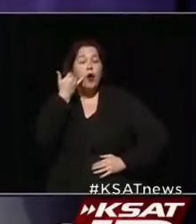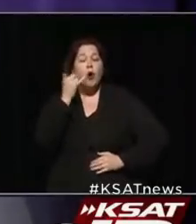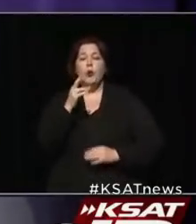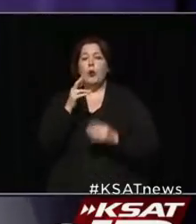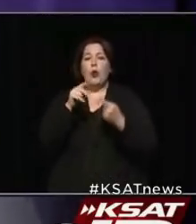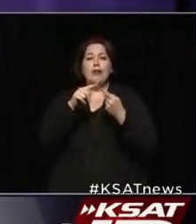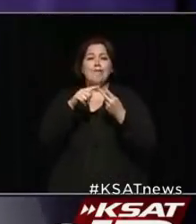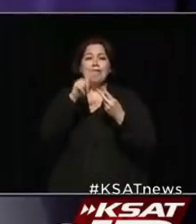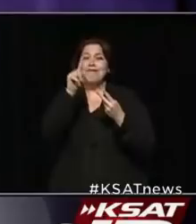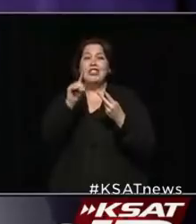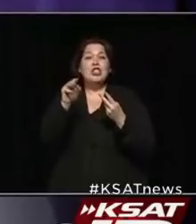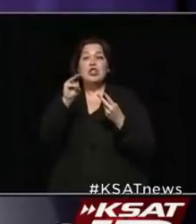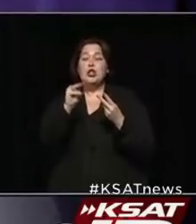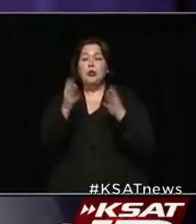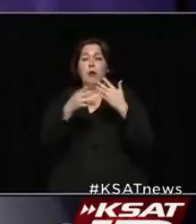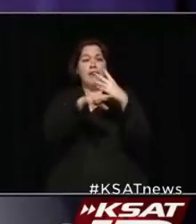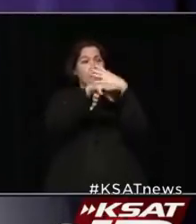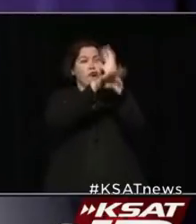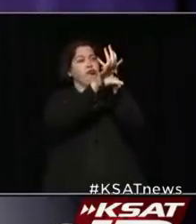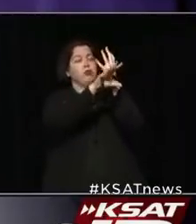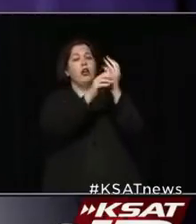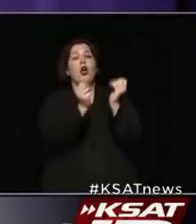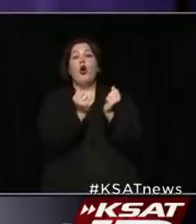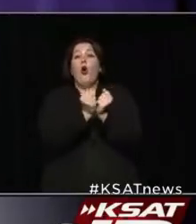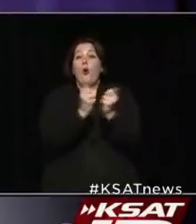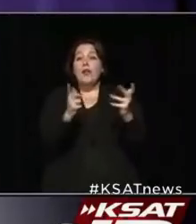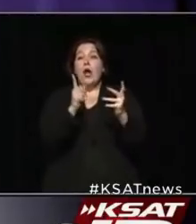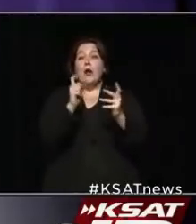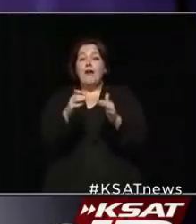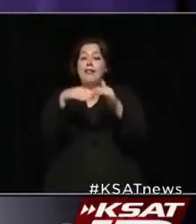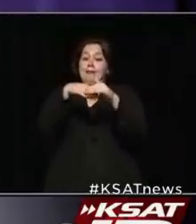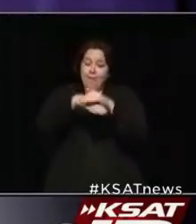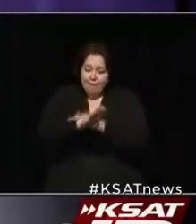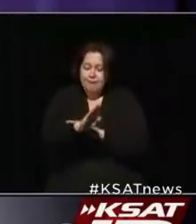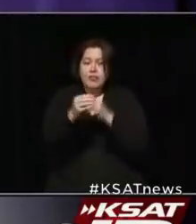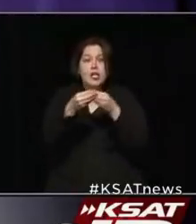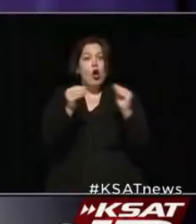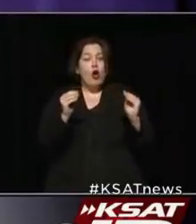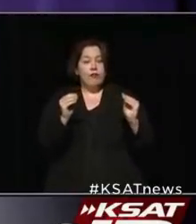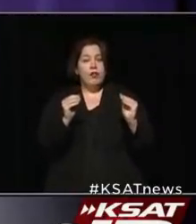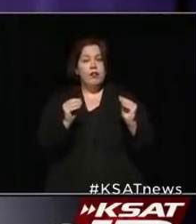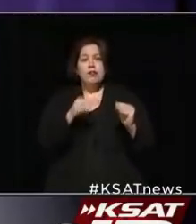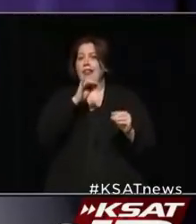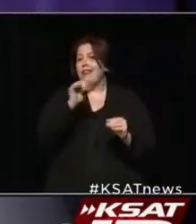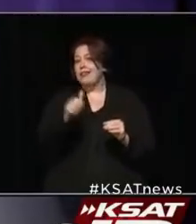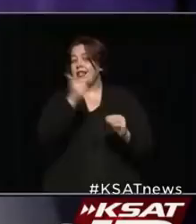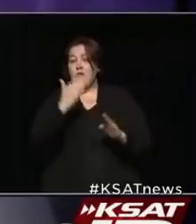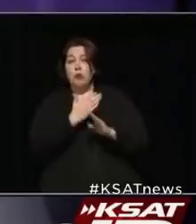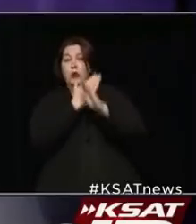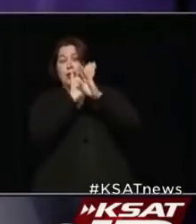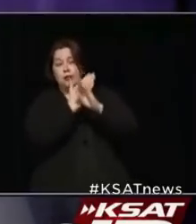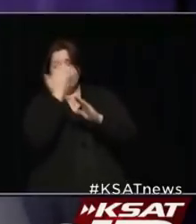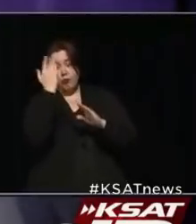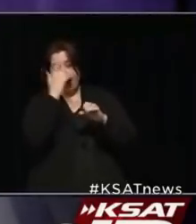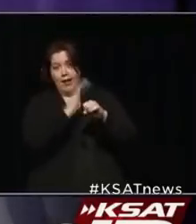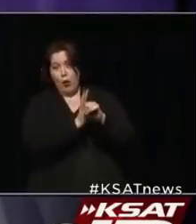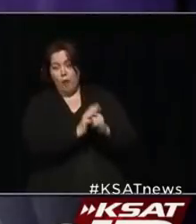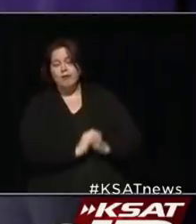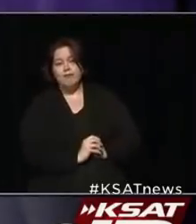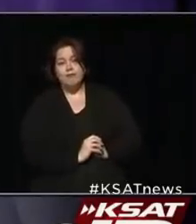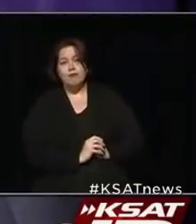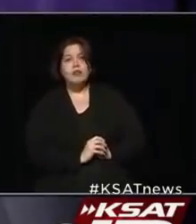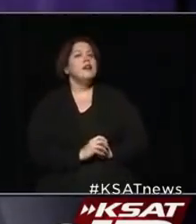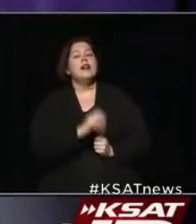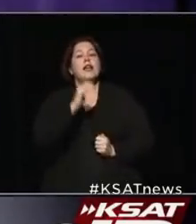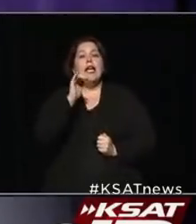or whatever video there might be without having to come in. And again, that's another protection from COVID. That's going to be something that's